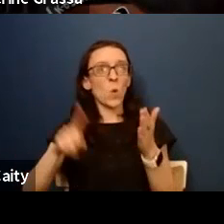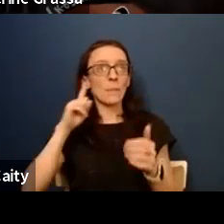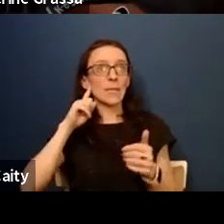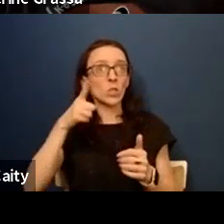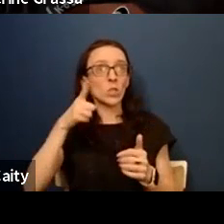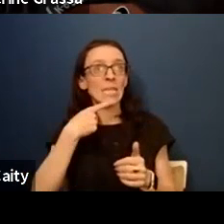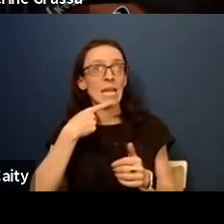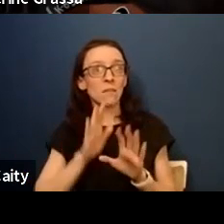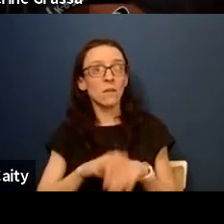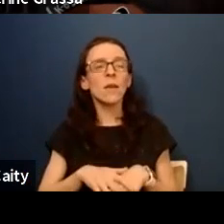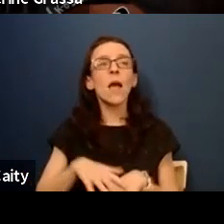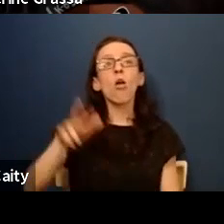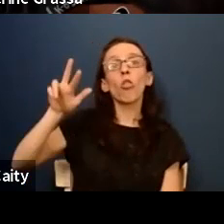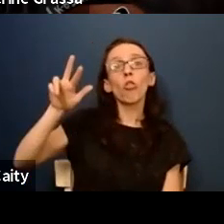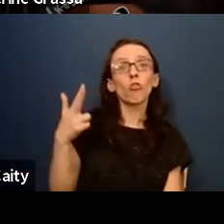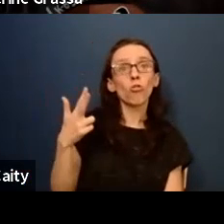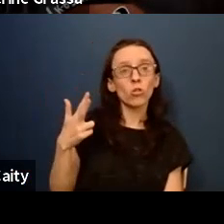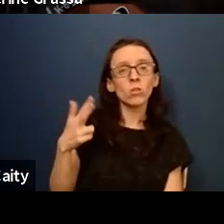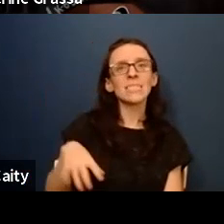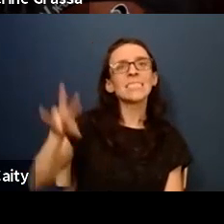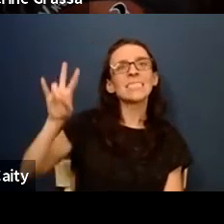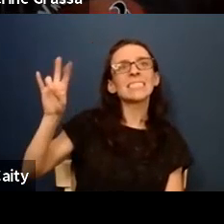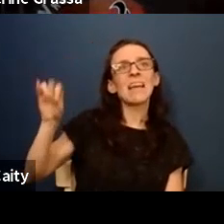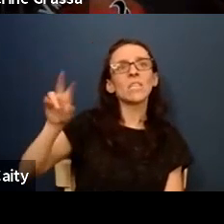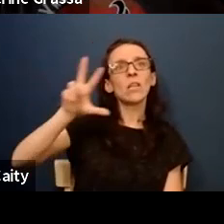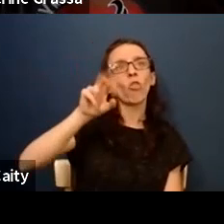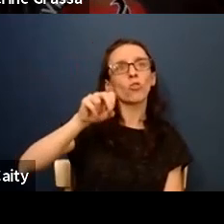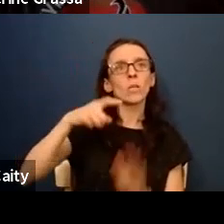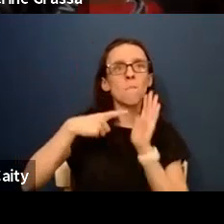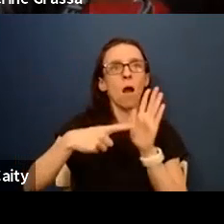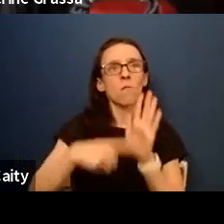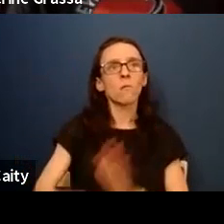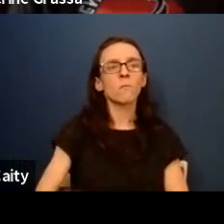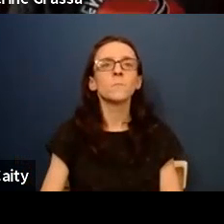And the third is our 70-30 model.